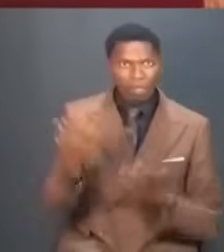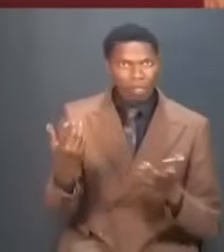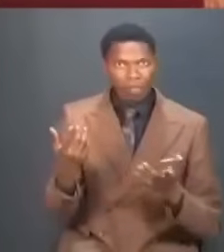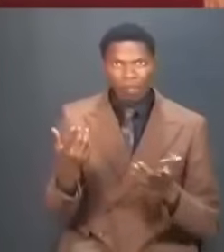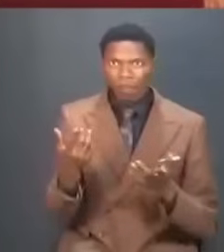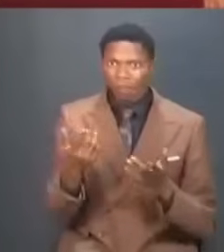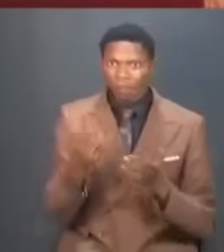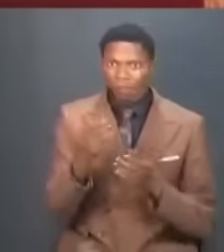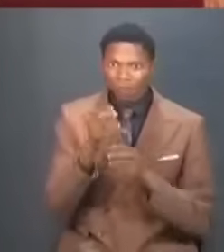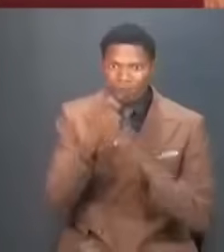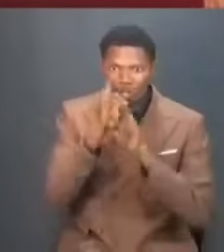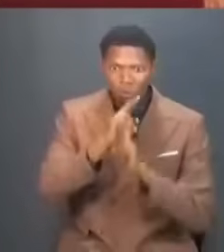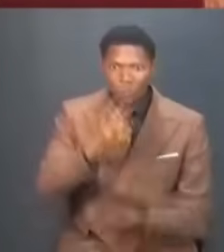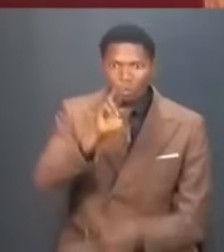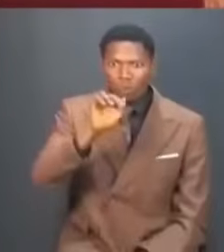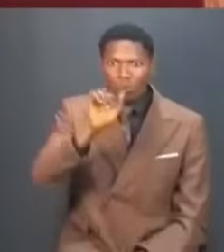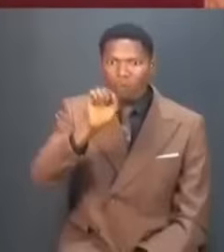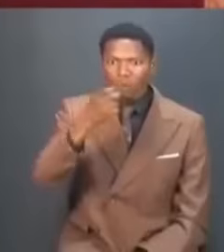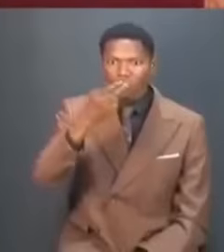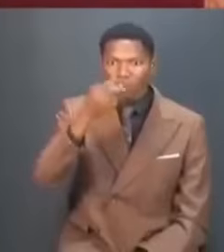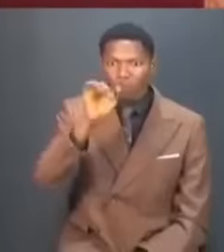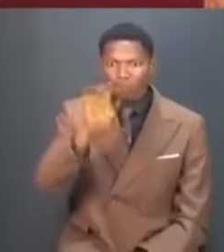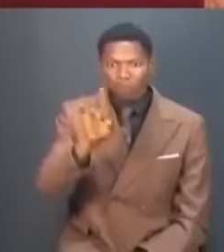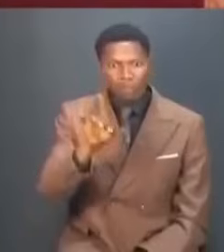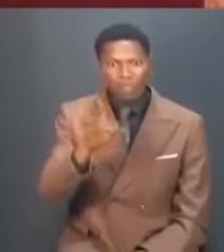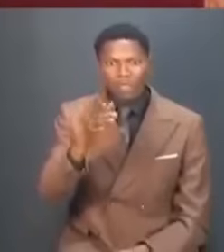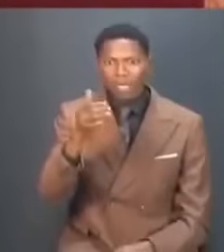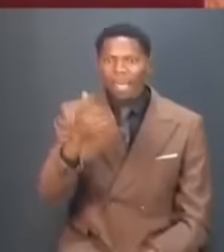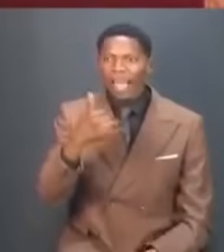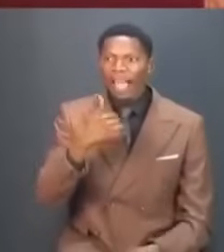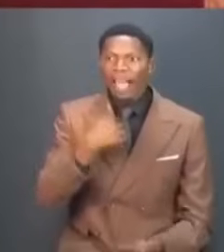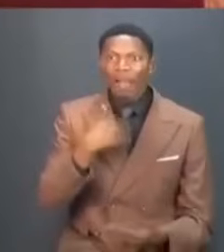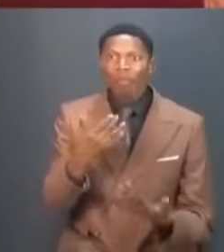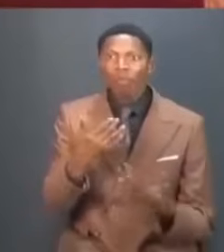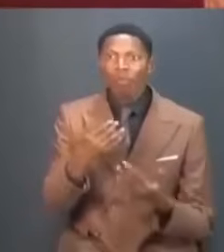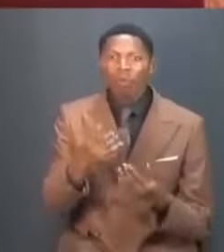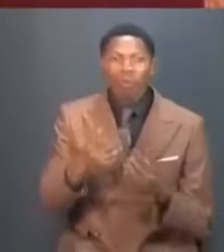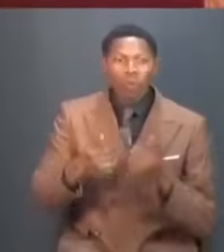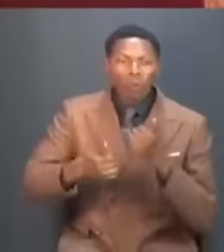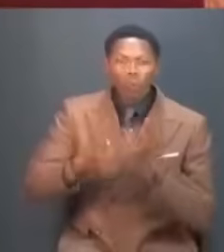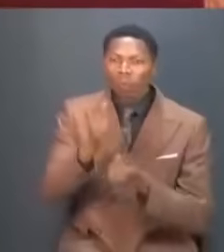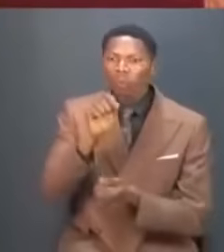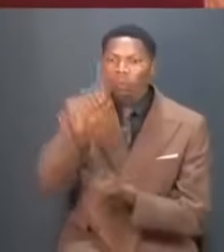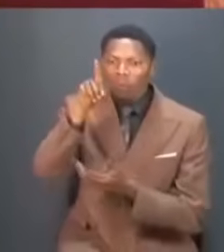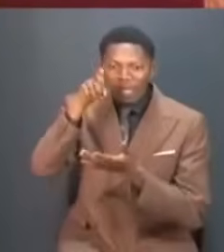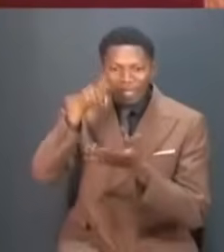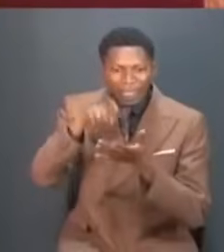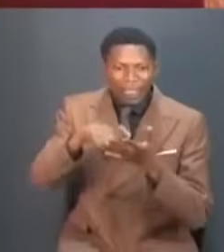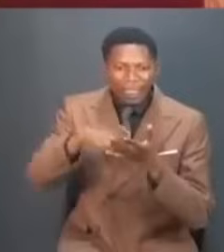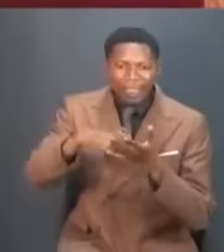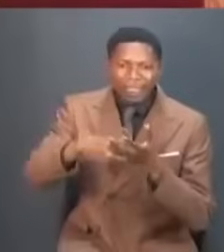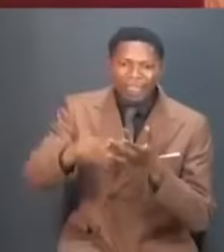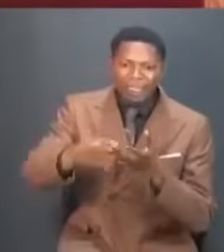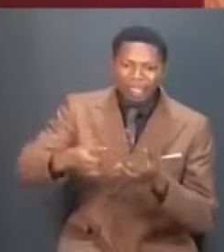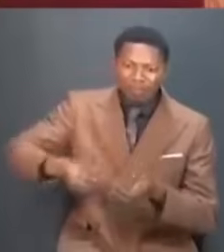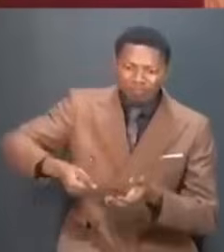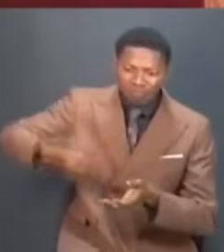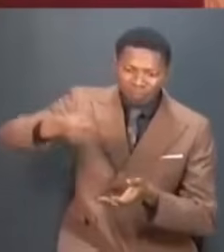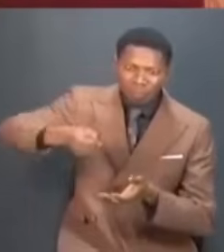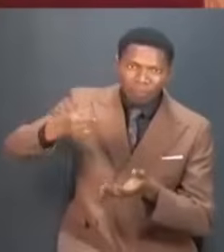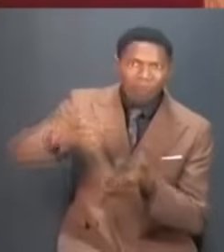Rashid Pepuo alone has almost 1,000 bags of maize ready for